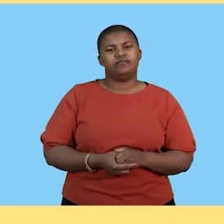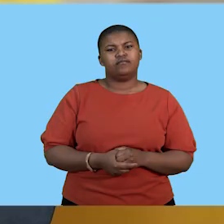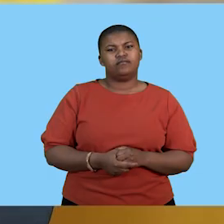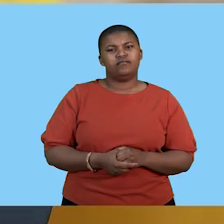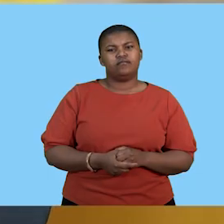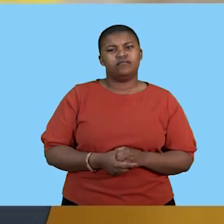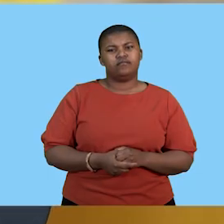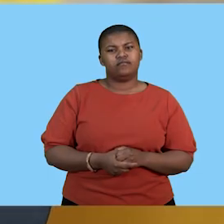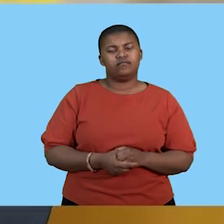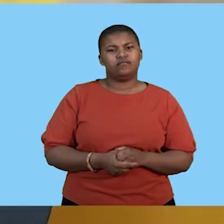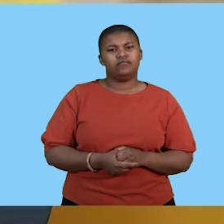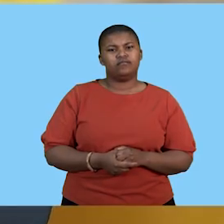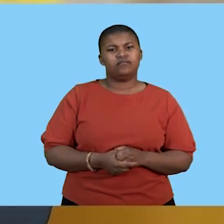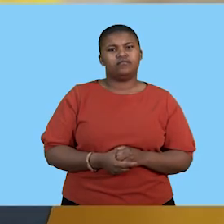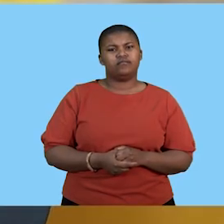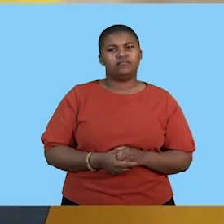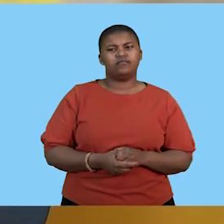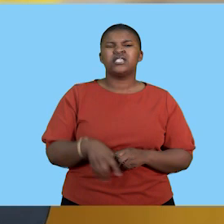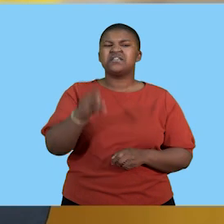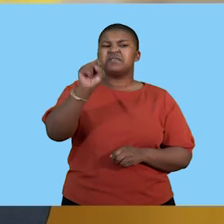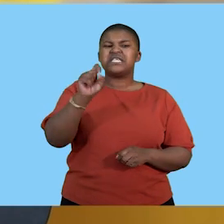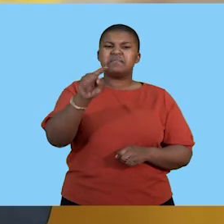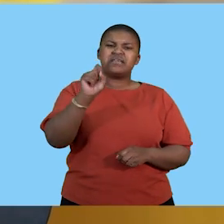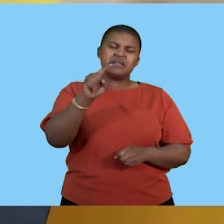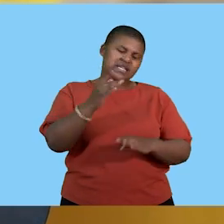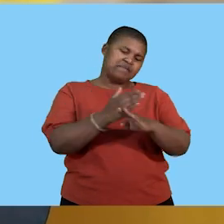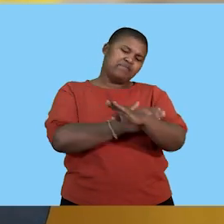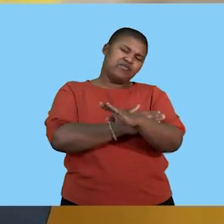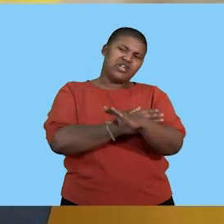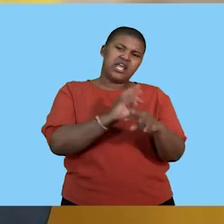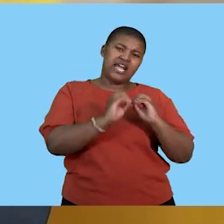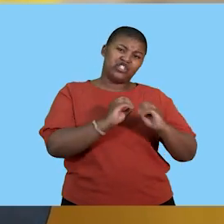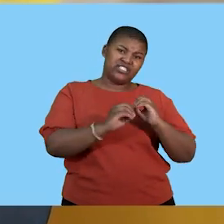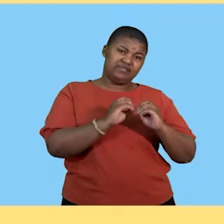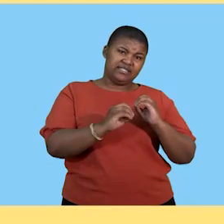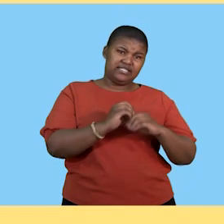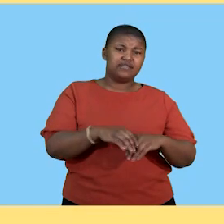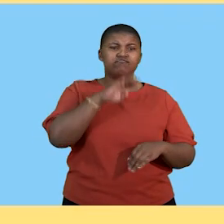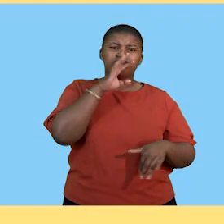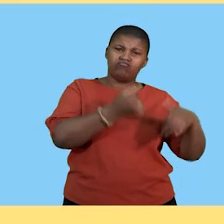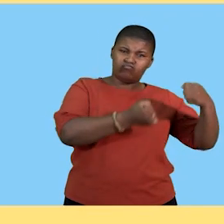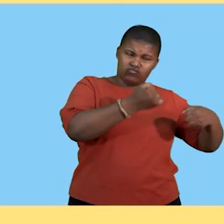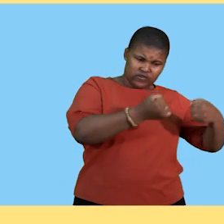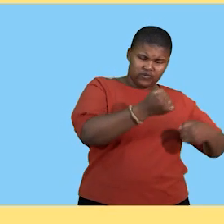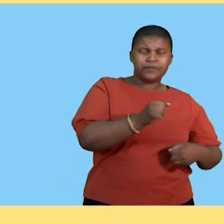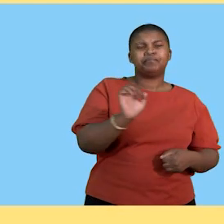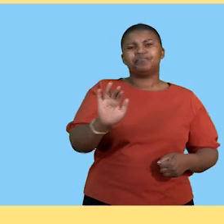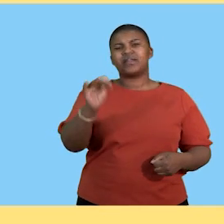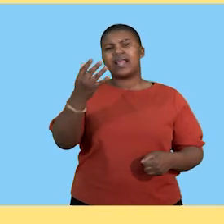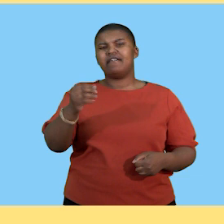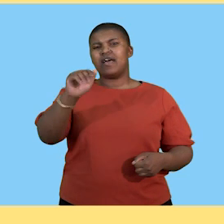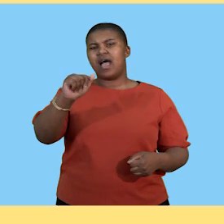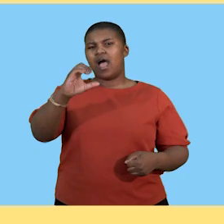says, this is a pre-adjustment trial balance extract. So we have vehicles and